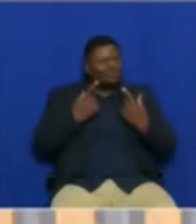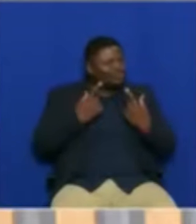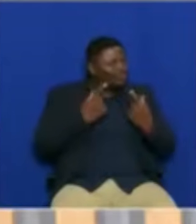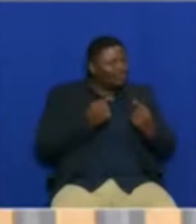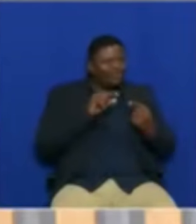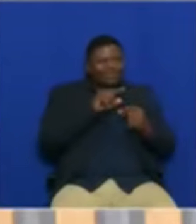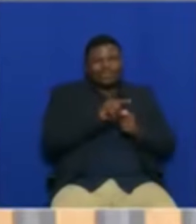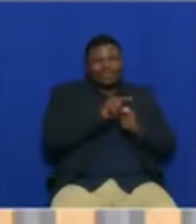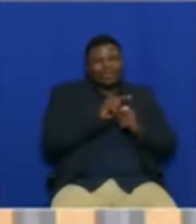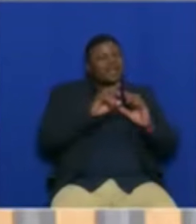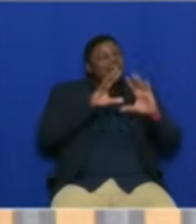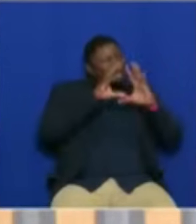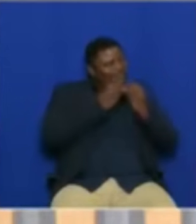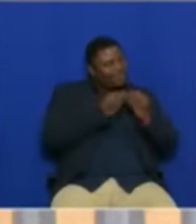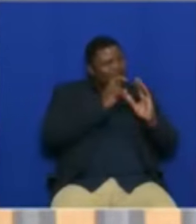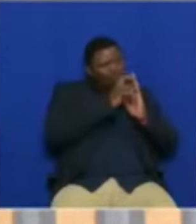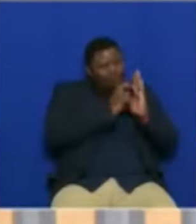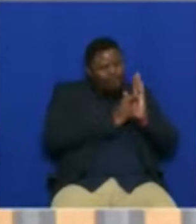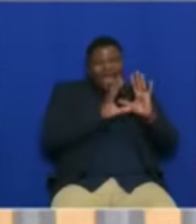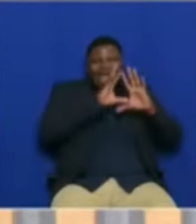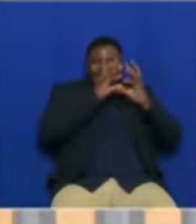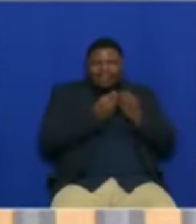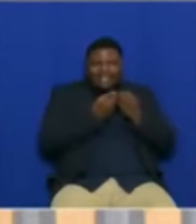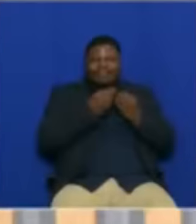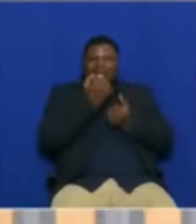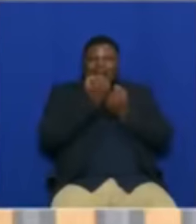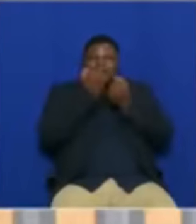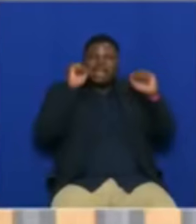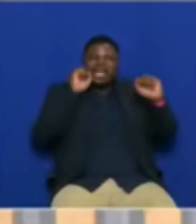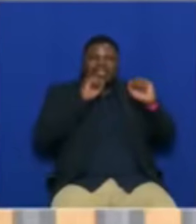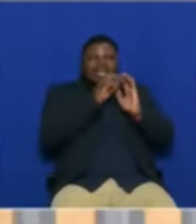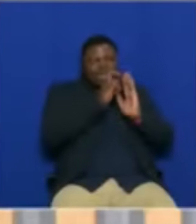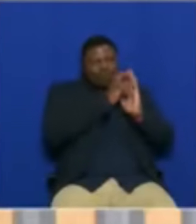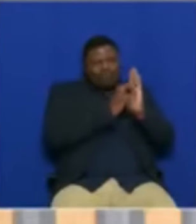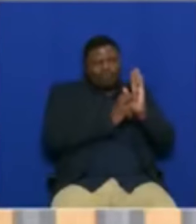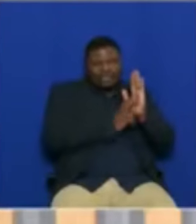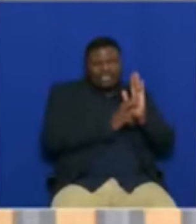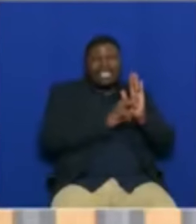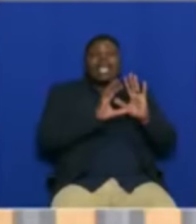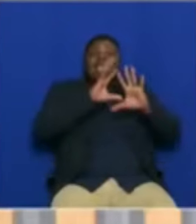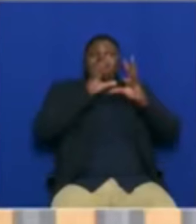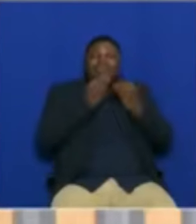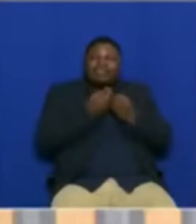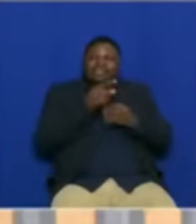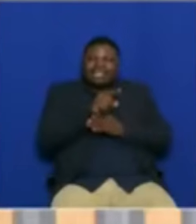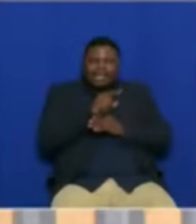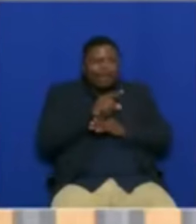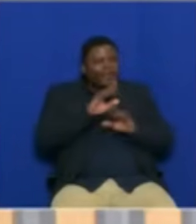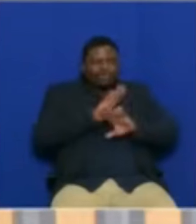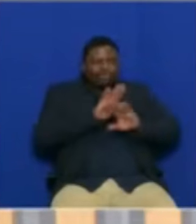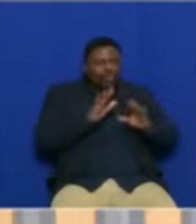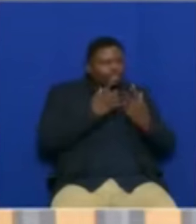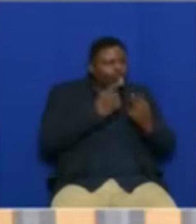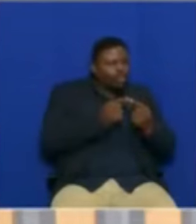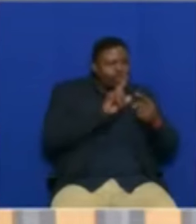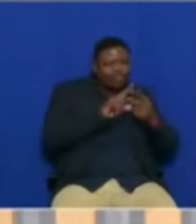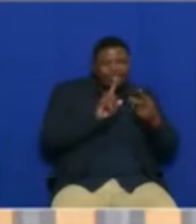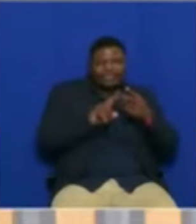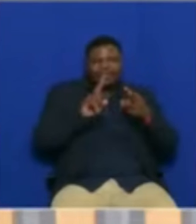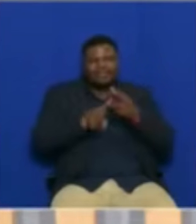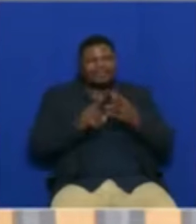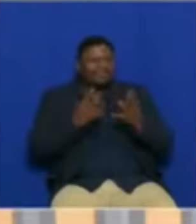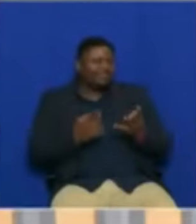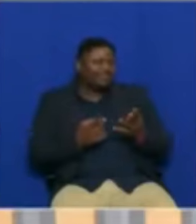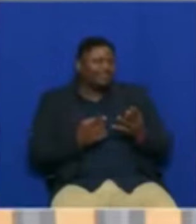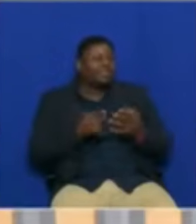not before court. You don't know whether eventually they will result in prosecution. Is that not another instance of an